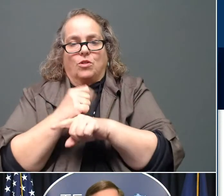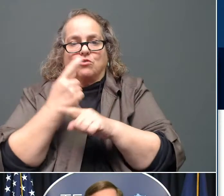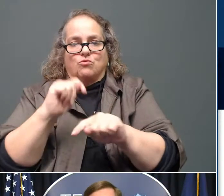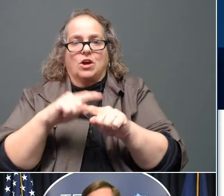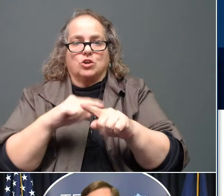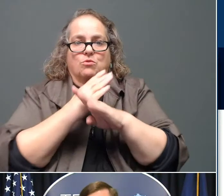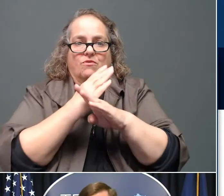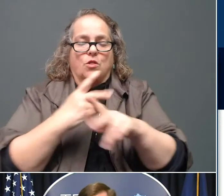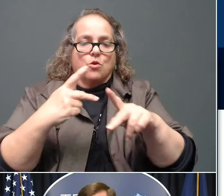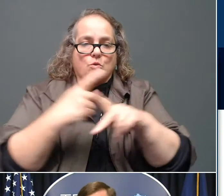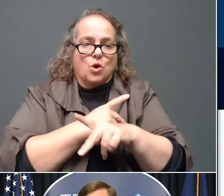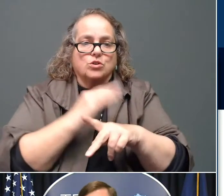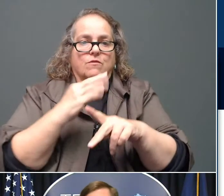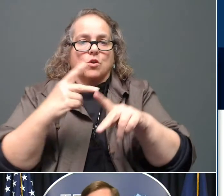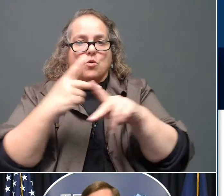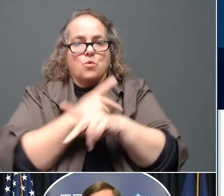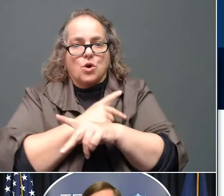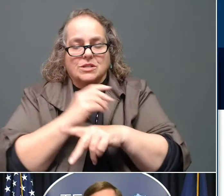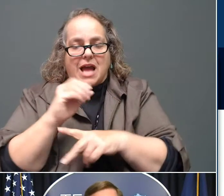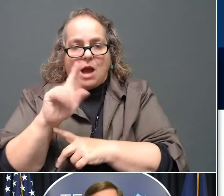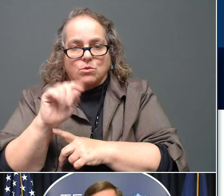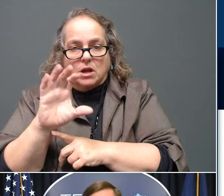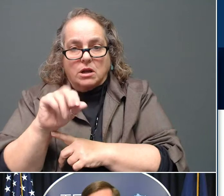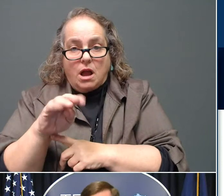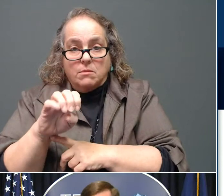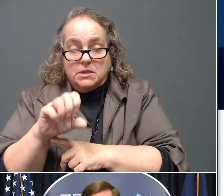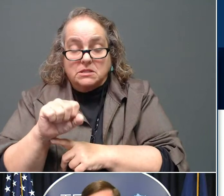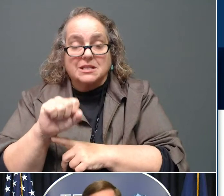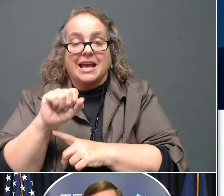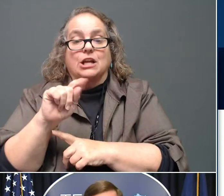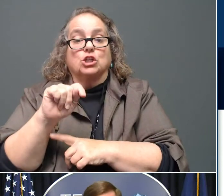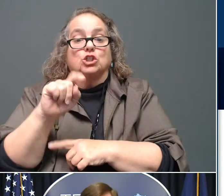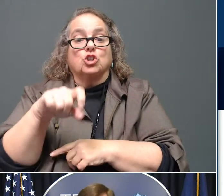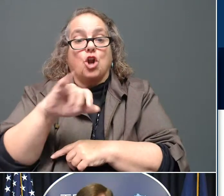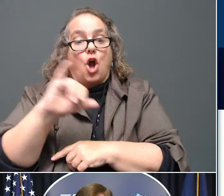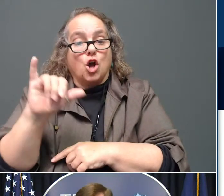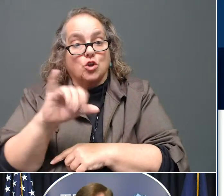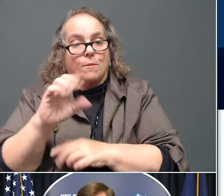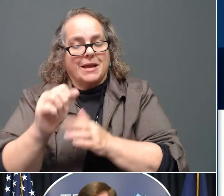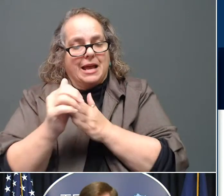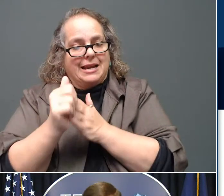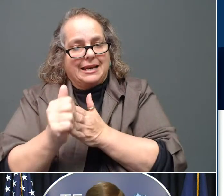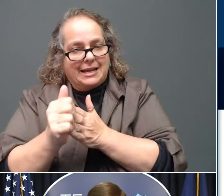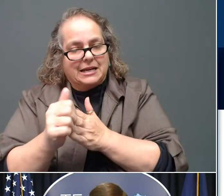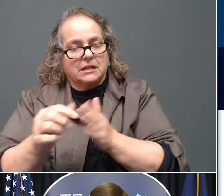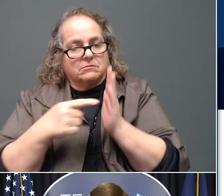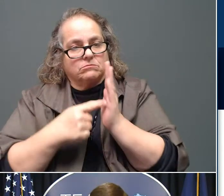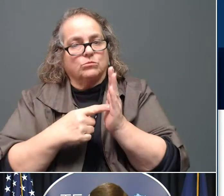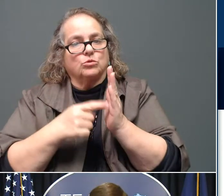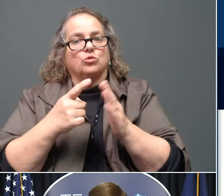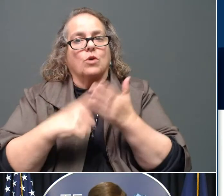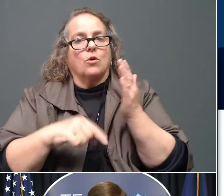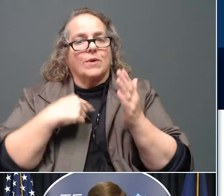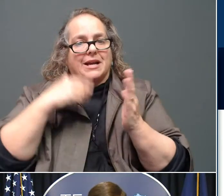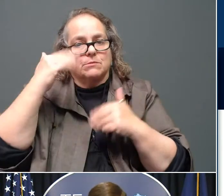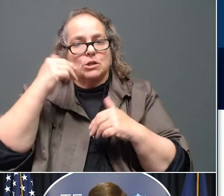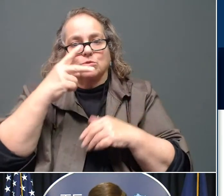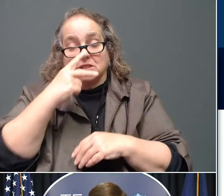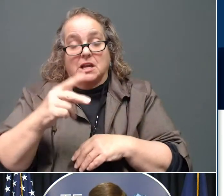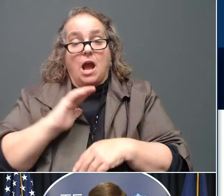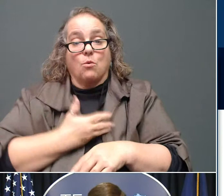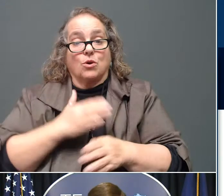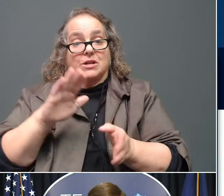worst outcomes. It should also be a leading indicator on what we should expect to see, which are deaths to start